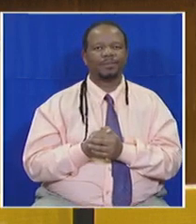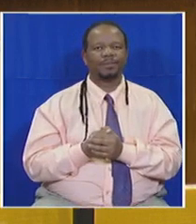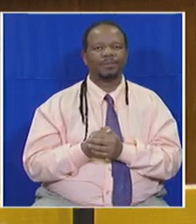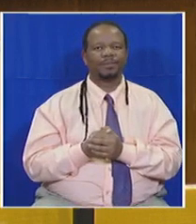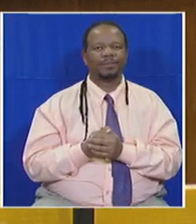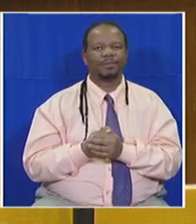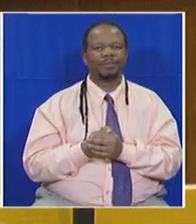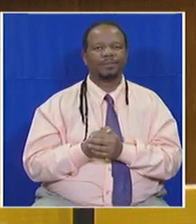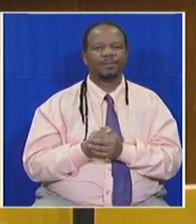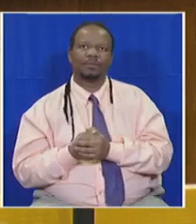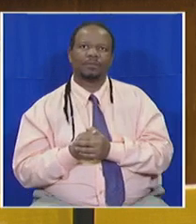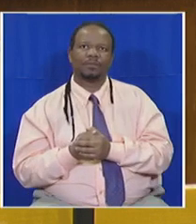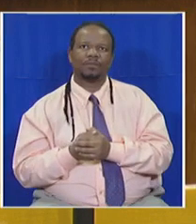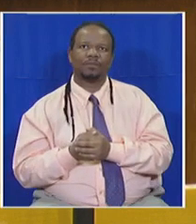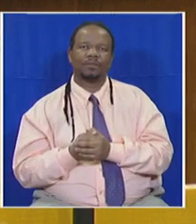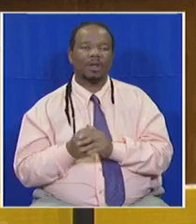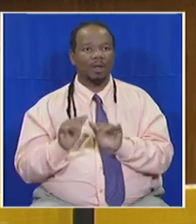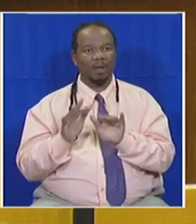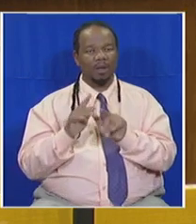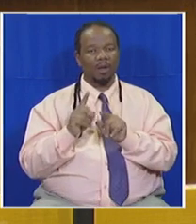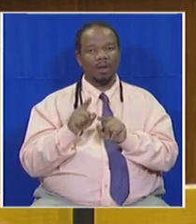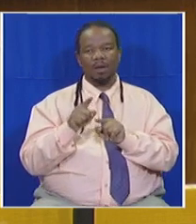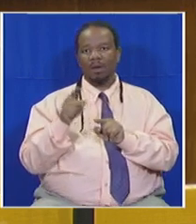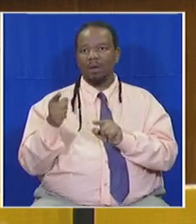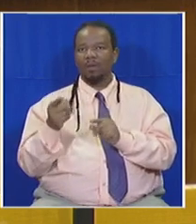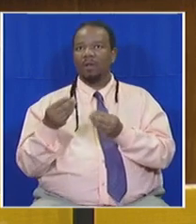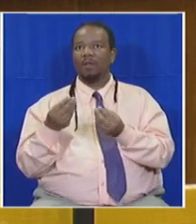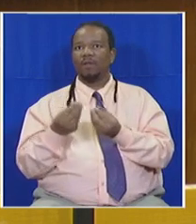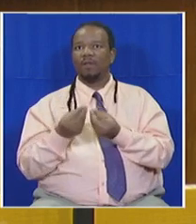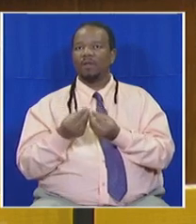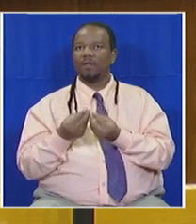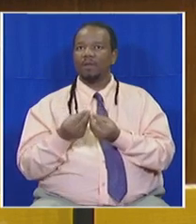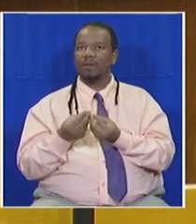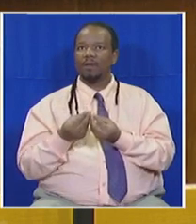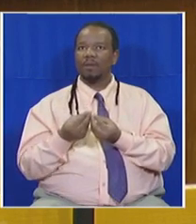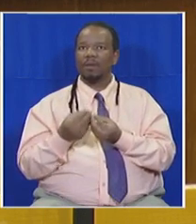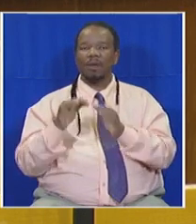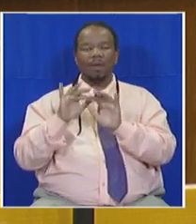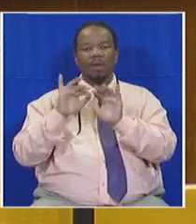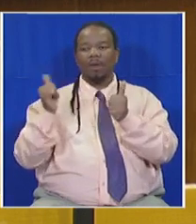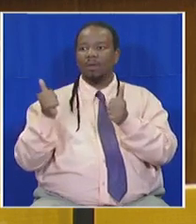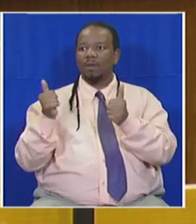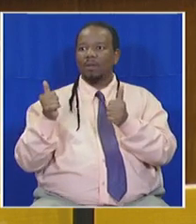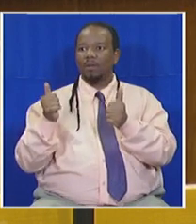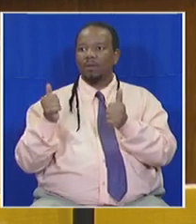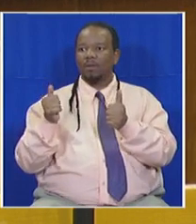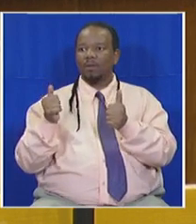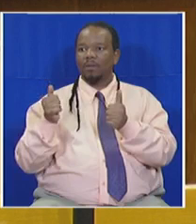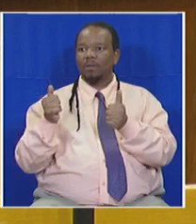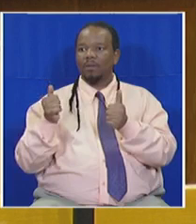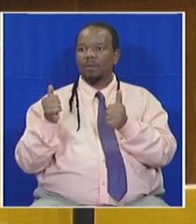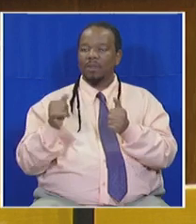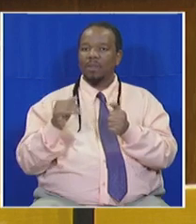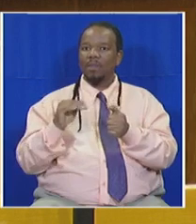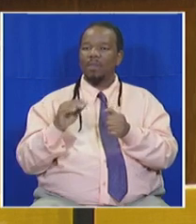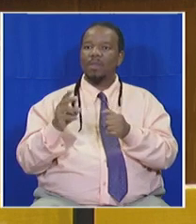the withdrawals of service delivery powers from category B municipalities or your local municipalities is